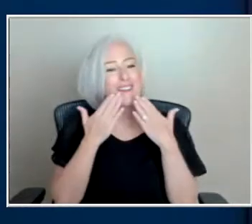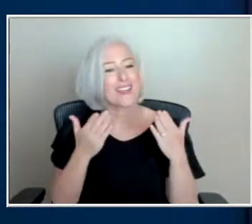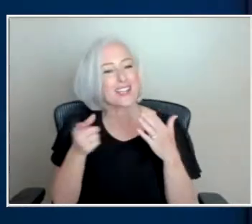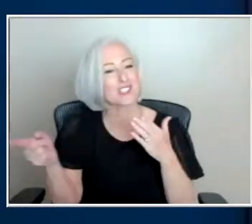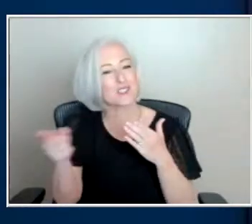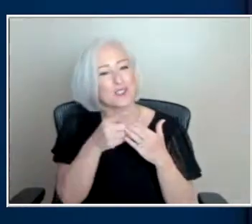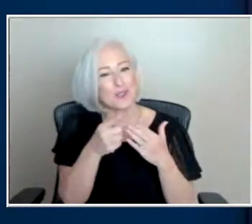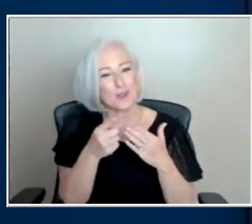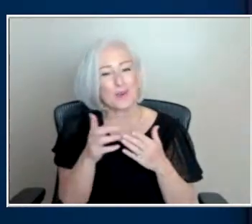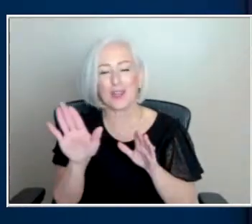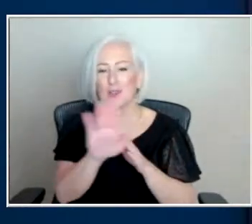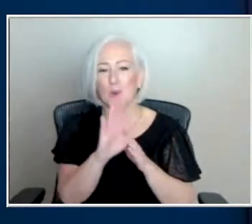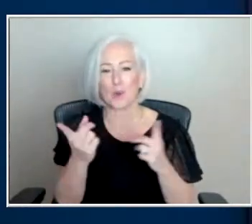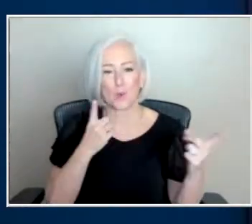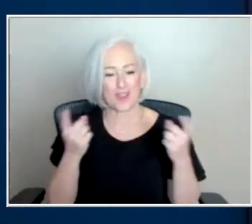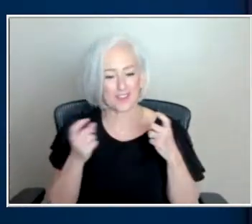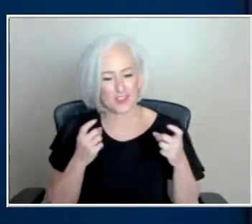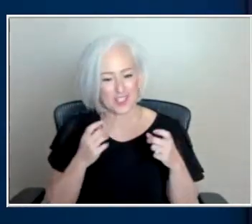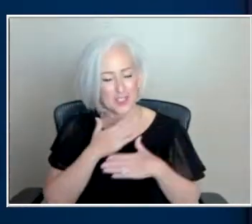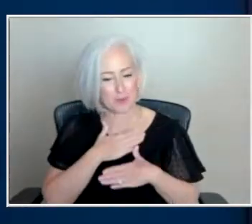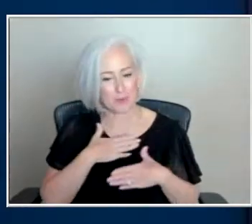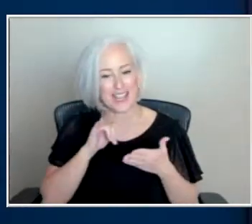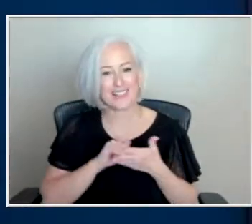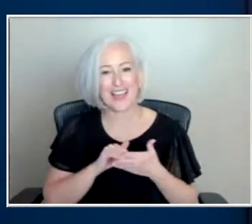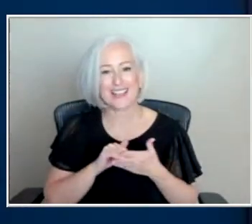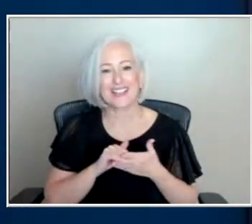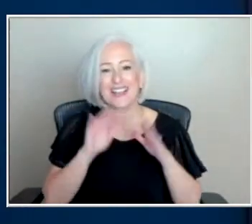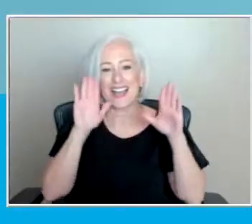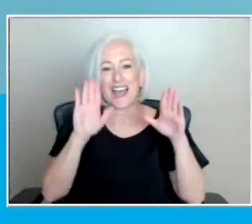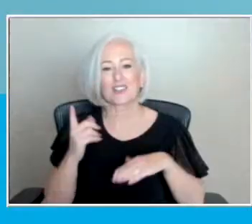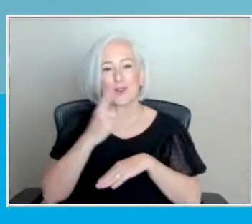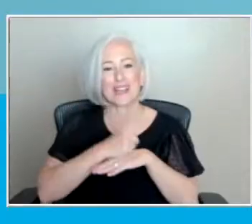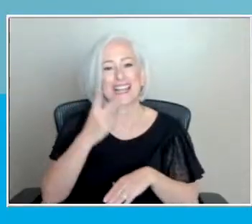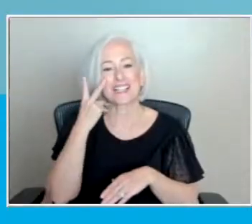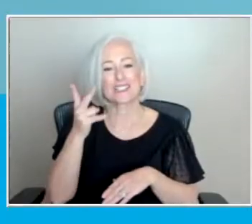questions. We always appreciate those. Have a great day. We'll see you back here tomorrow at 8.